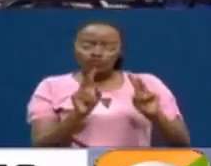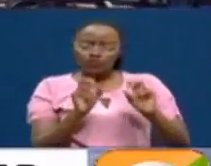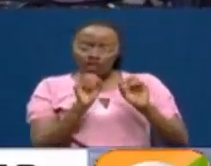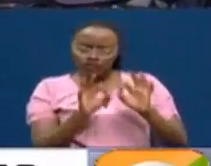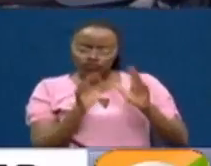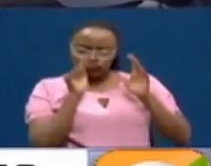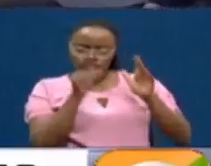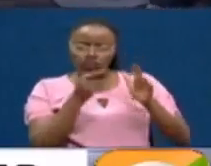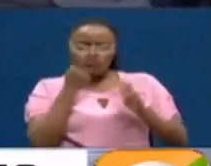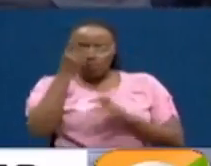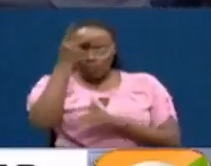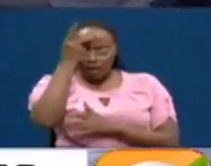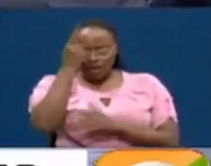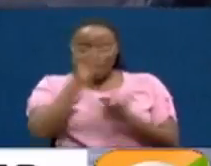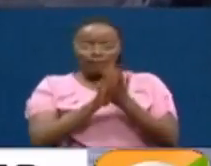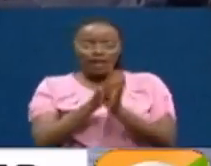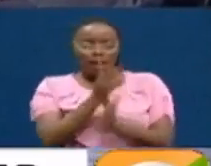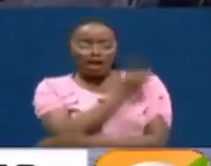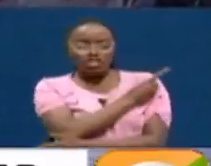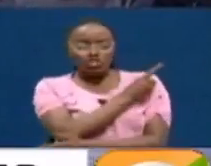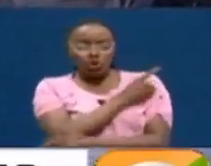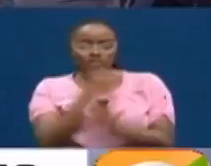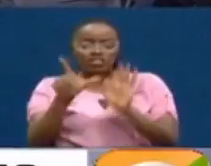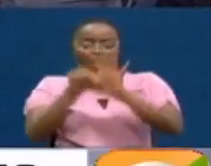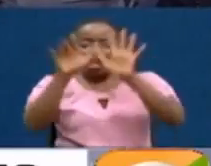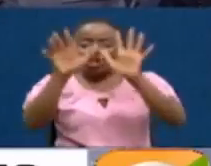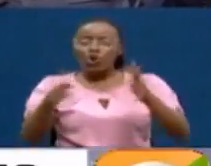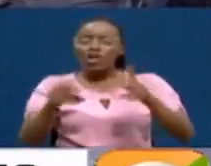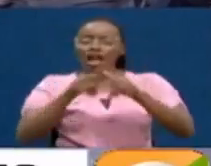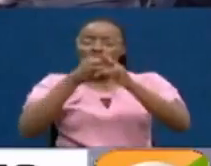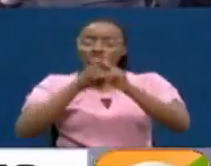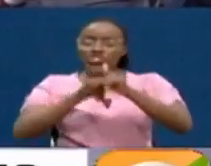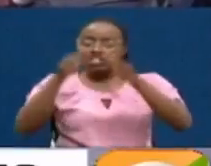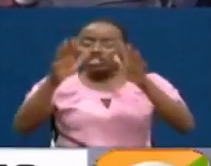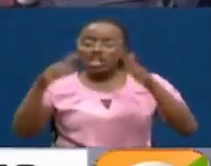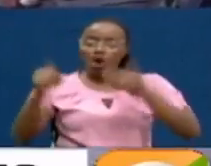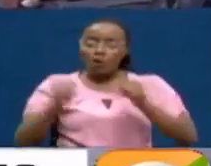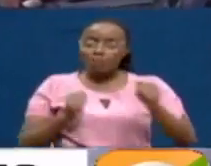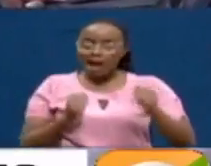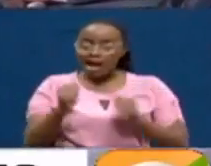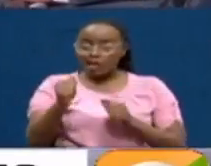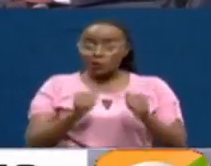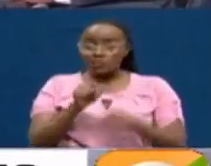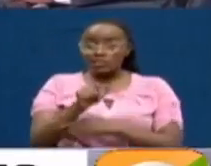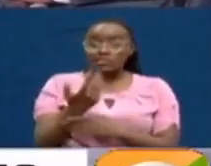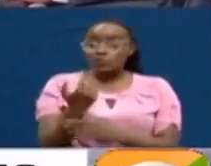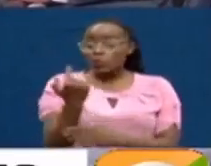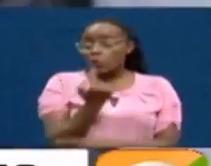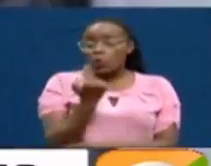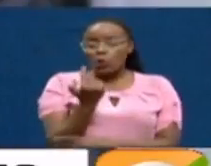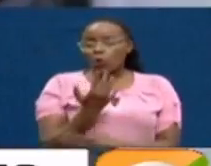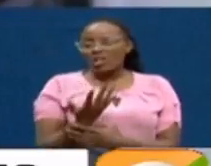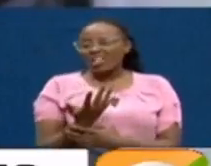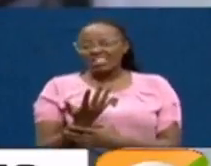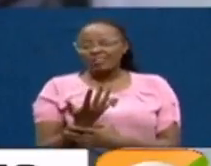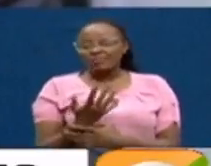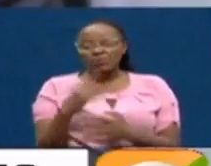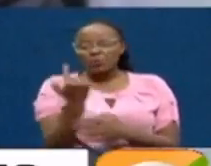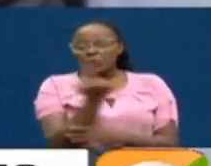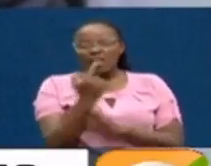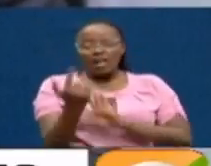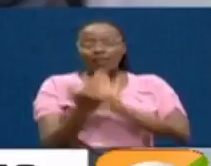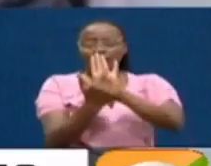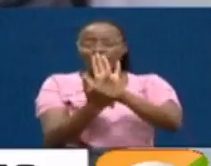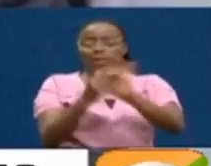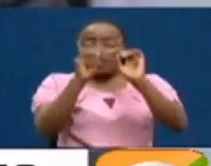came up with this script, become a doctor, a lawyer, an engineer, a pilot. That was like a template, all right, for all those. If